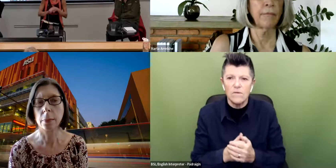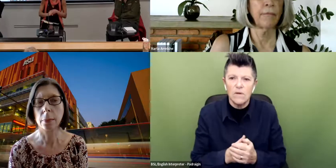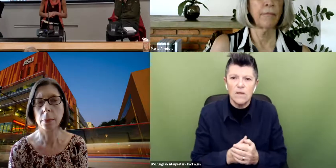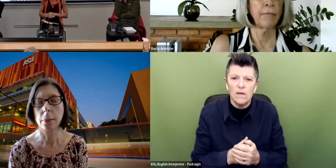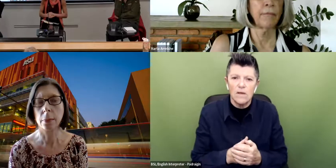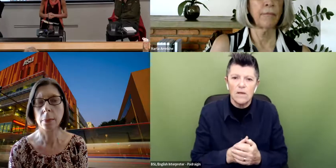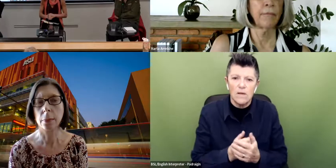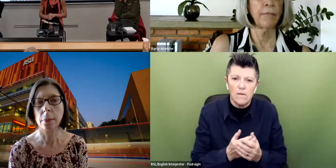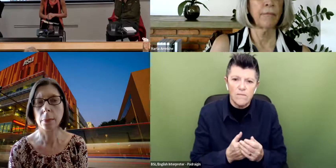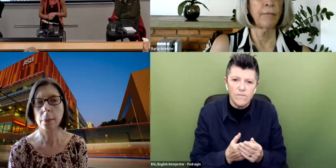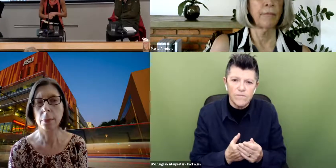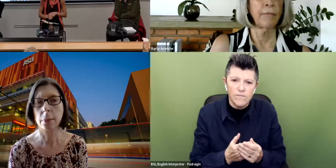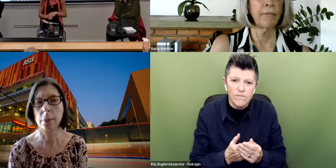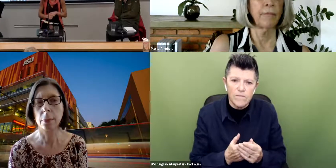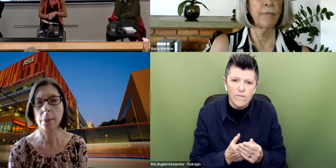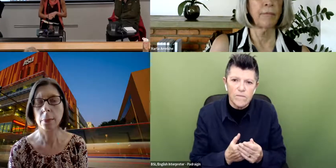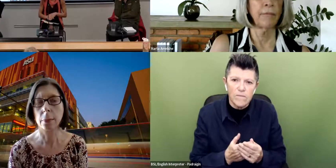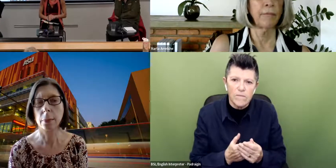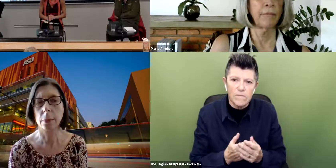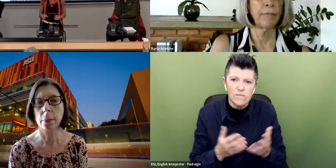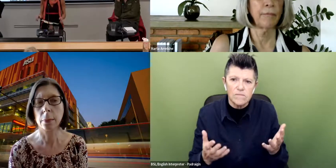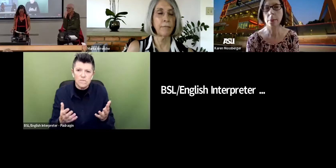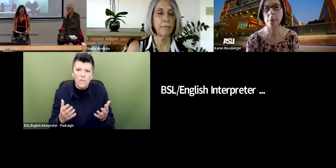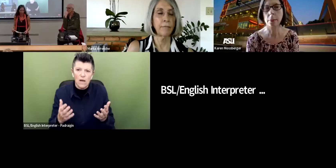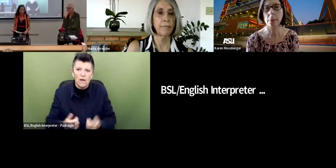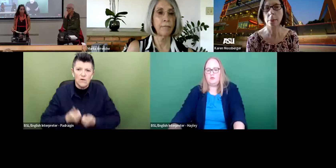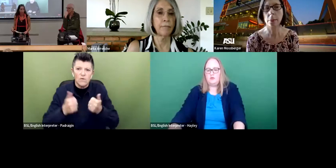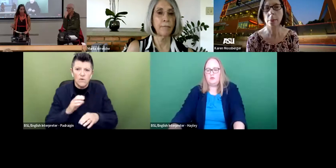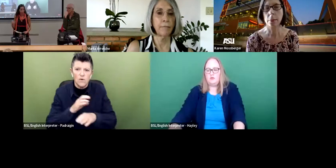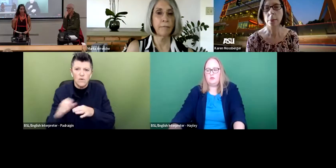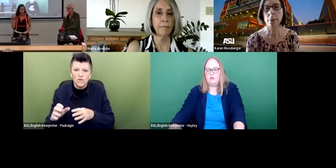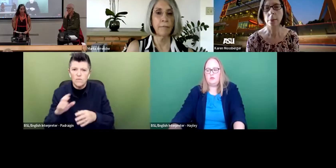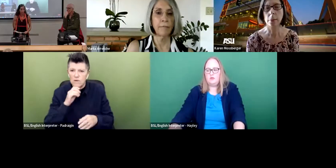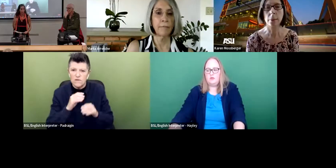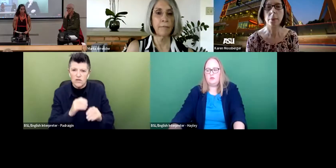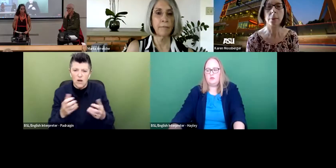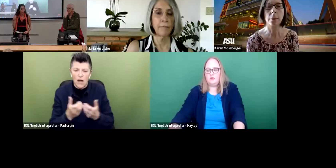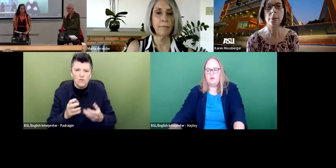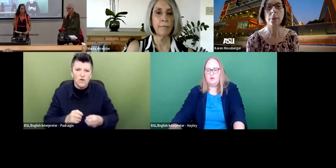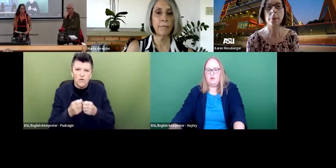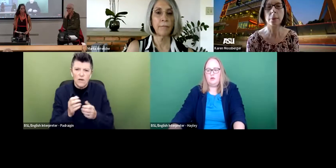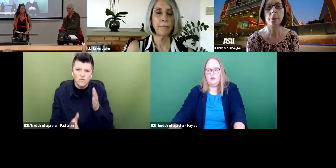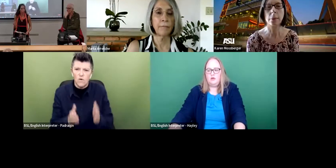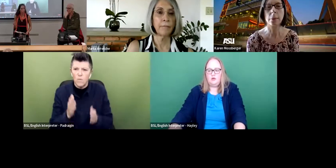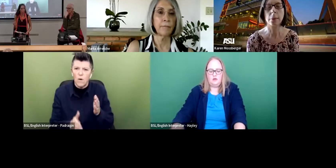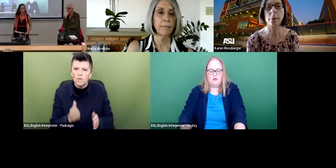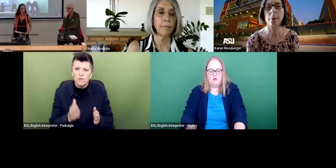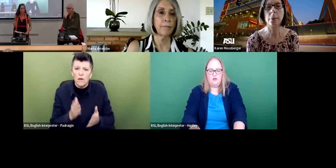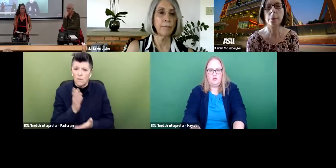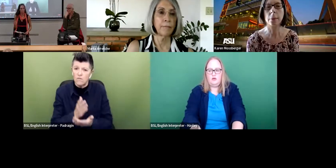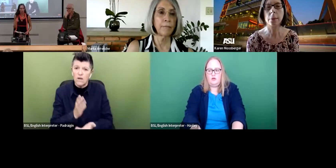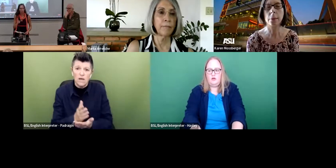and and a good course that will teach you how to create robots. And that's actually the situation we're in now in